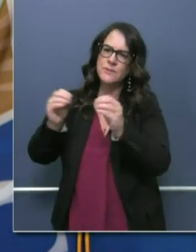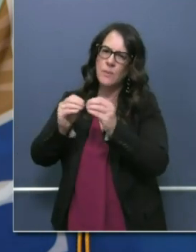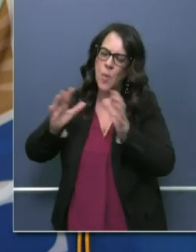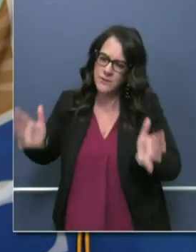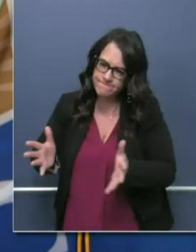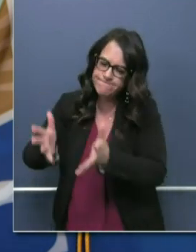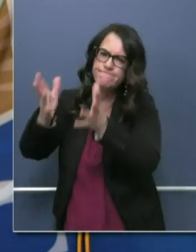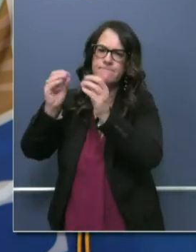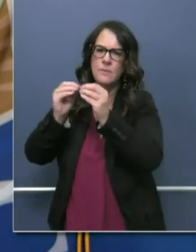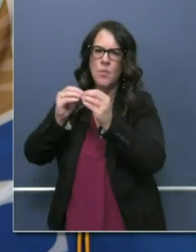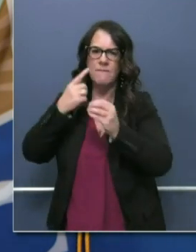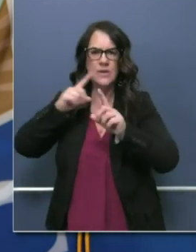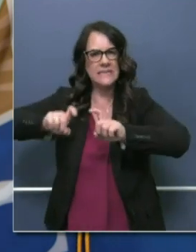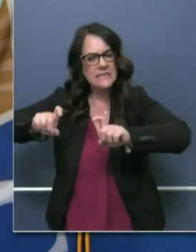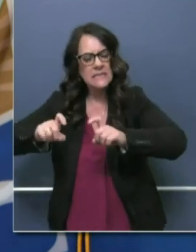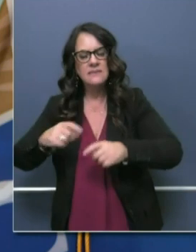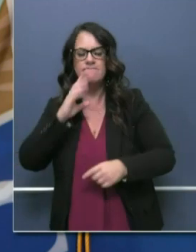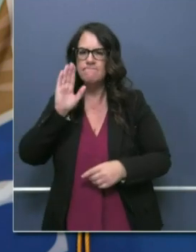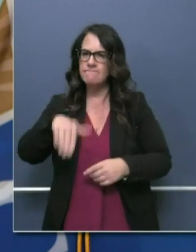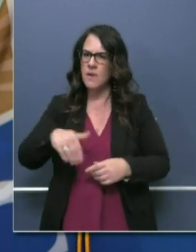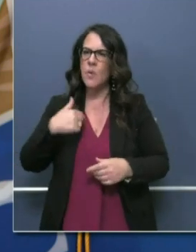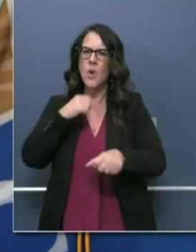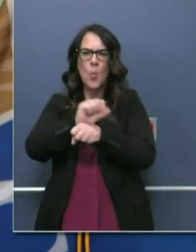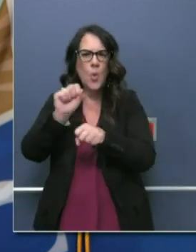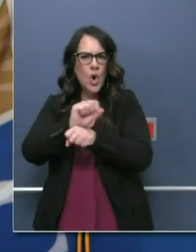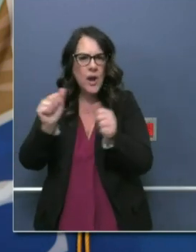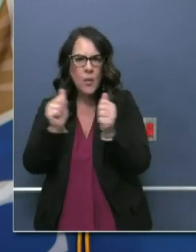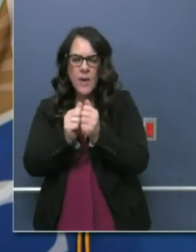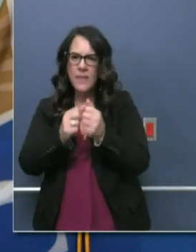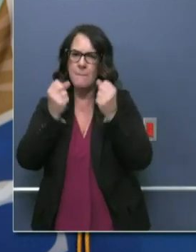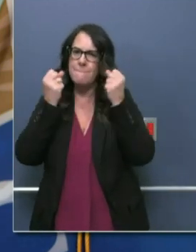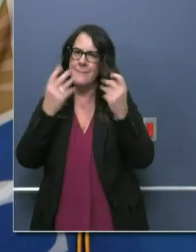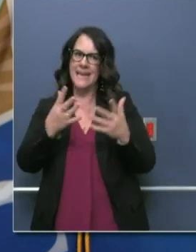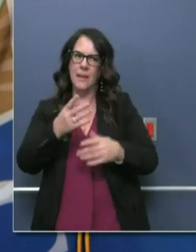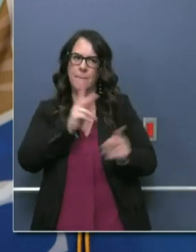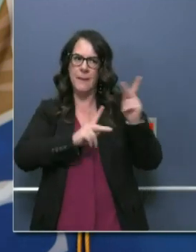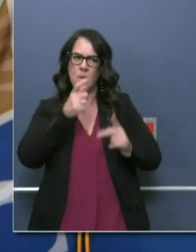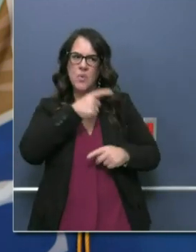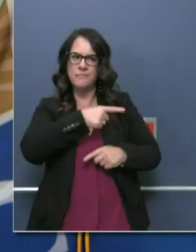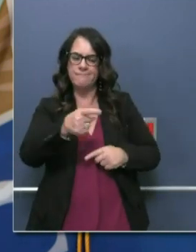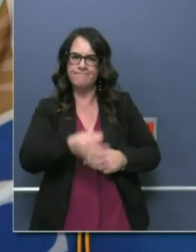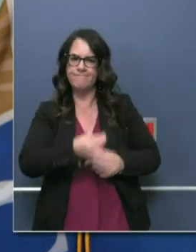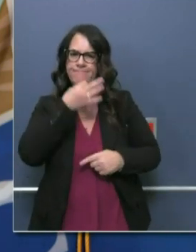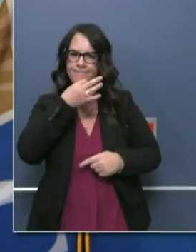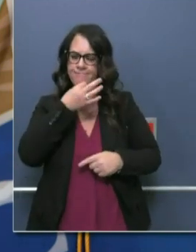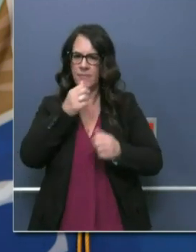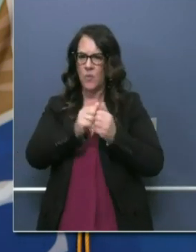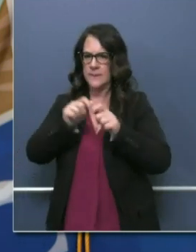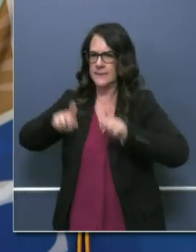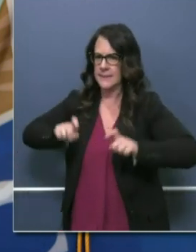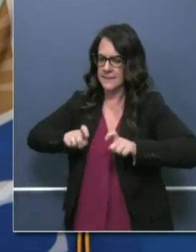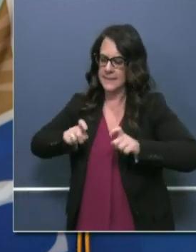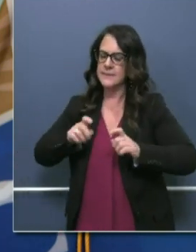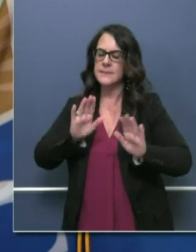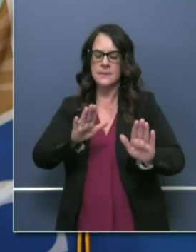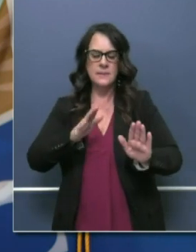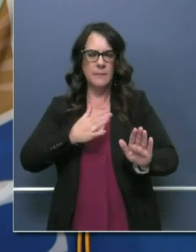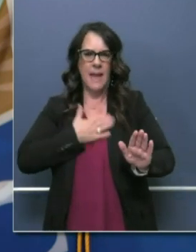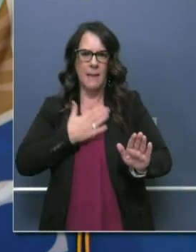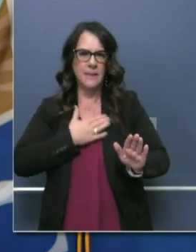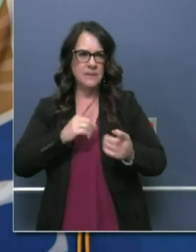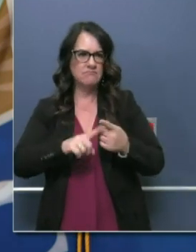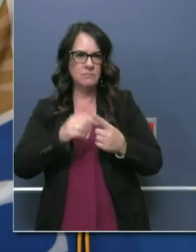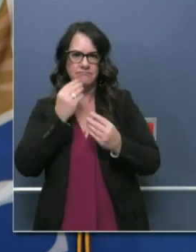tracking, and we're working with some of the world's leading experts in that space, and it's a wonderful thing that we can say that, because most of